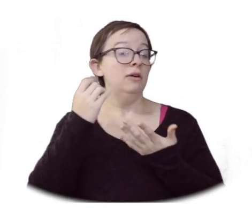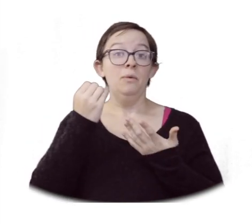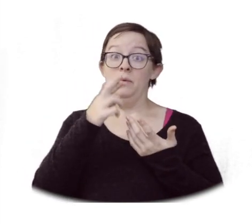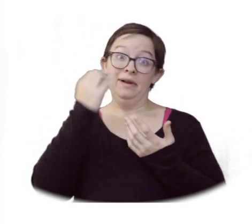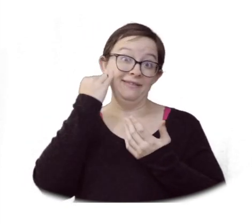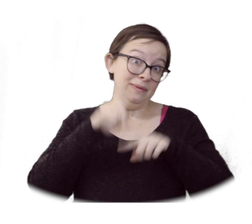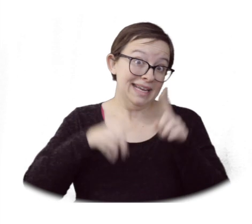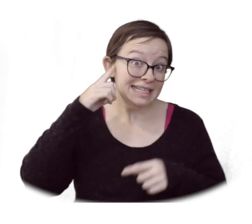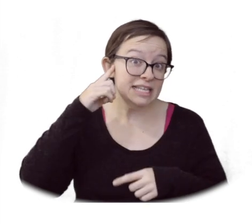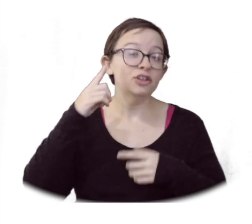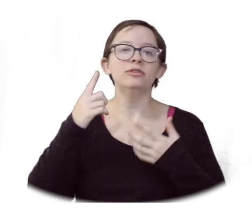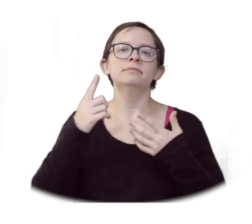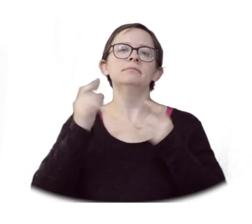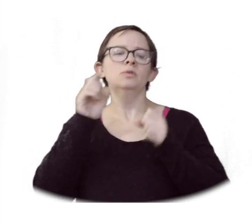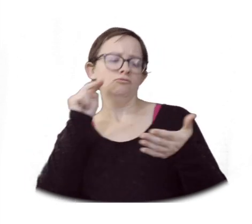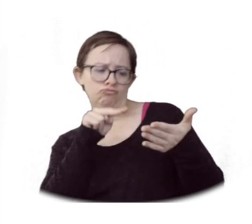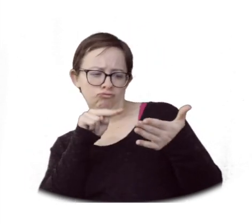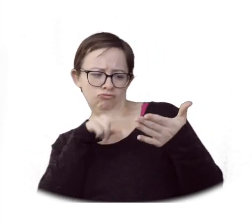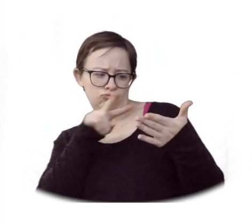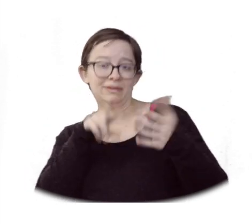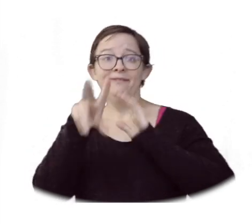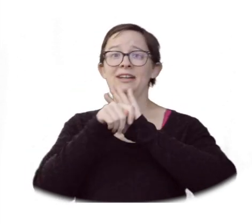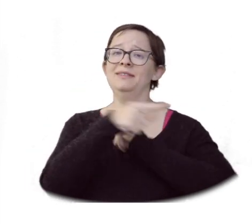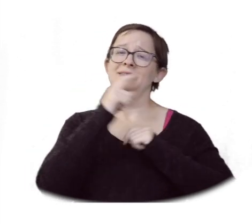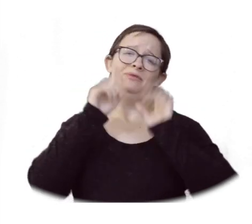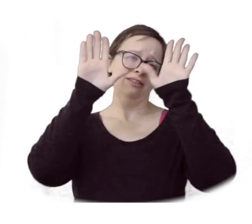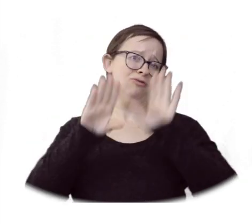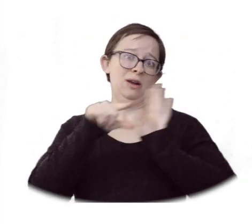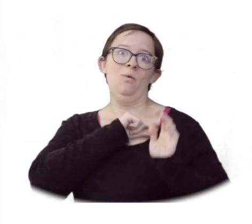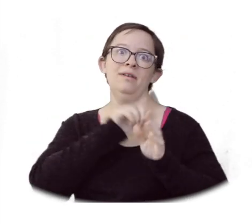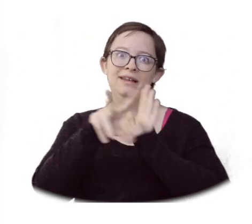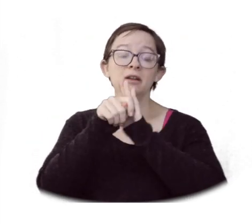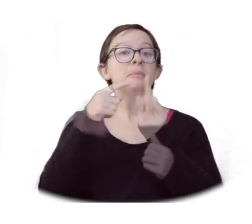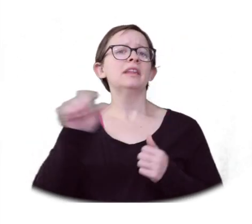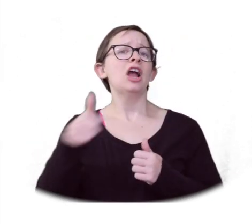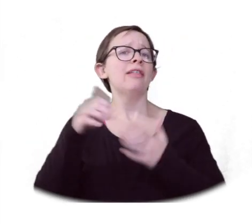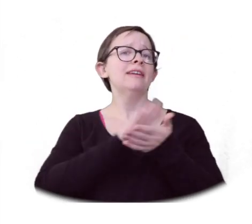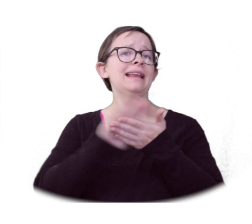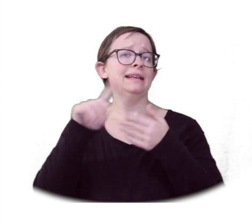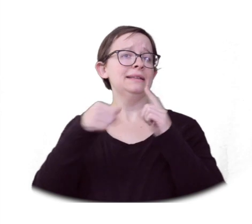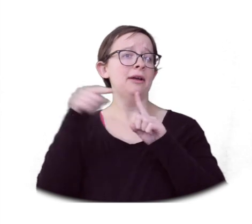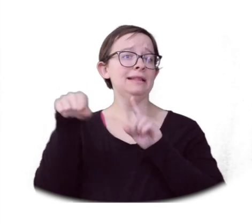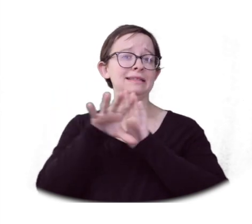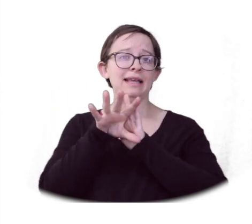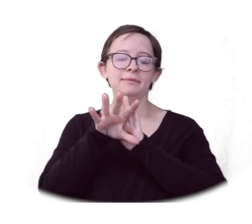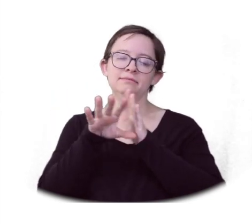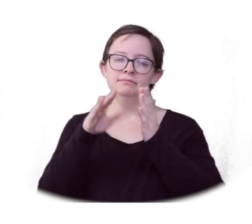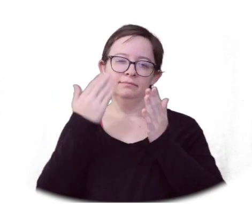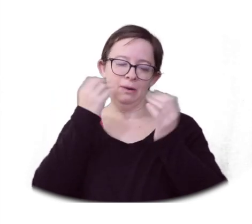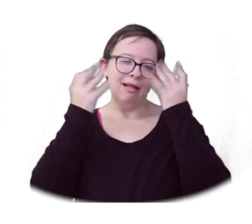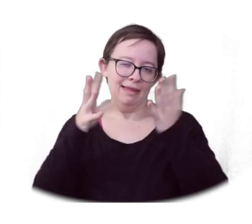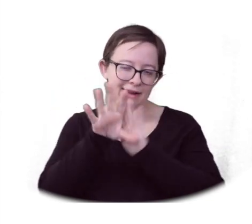just hearing, in case you can't hear something, you can just watch on video, and this one has really great quality. And another nice thing about